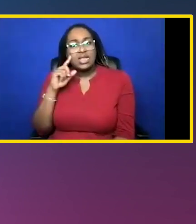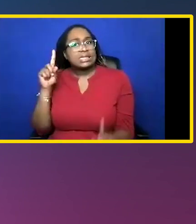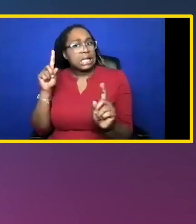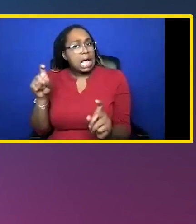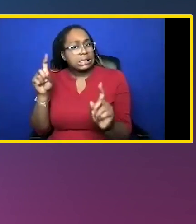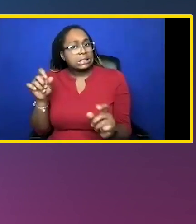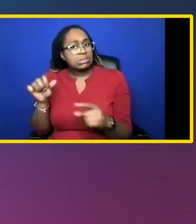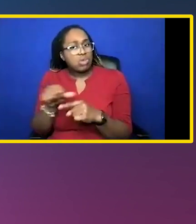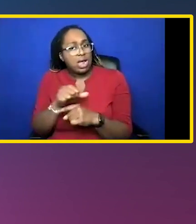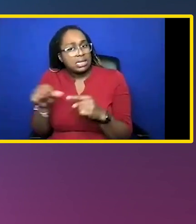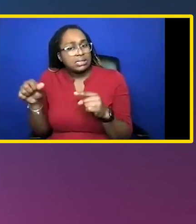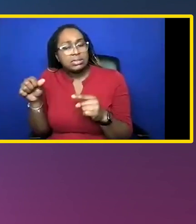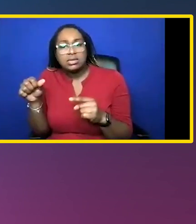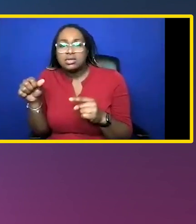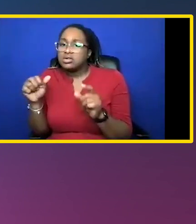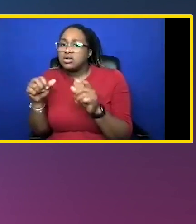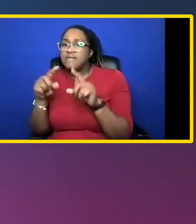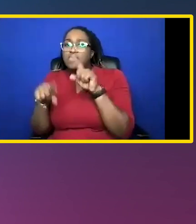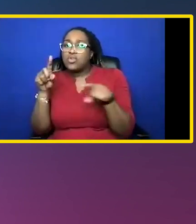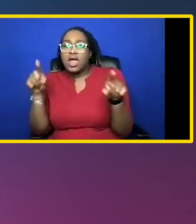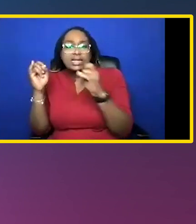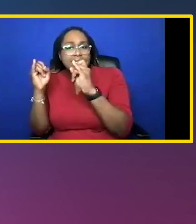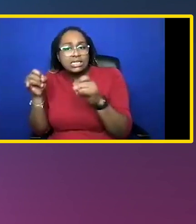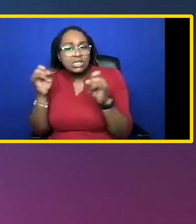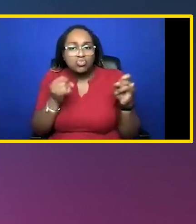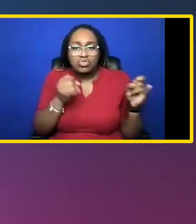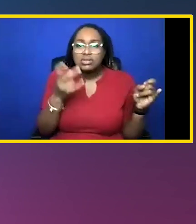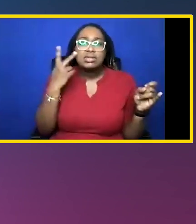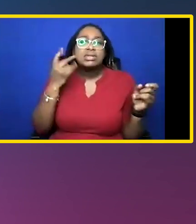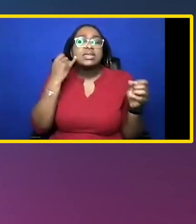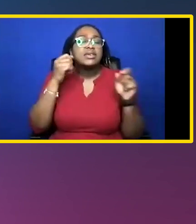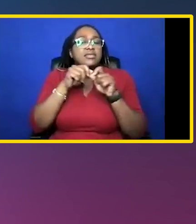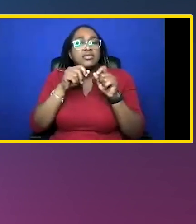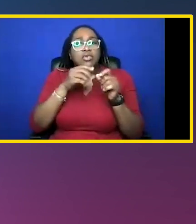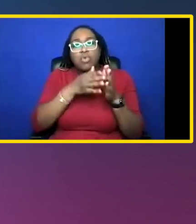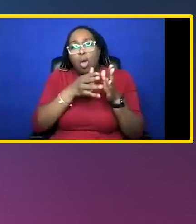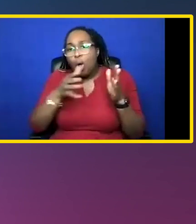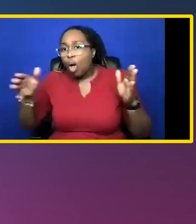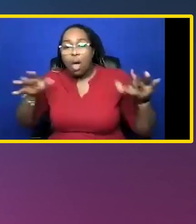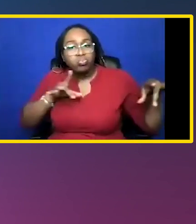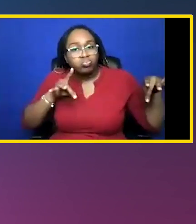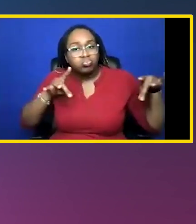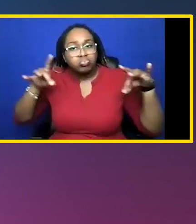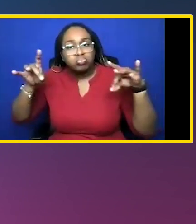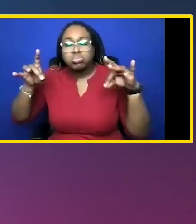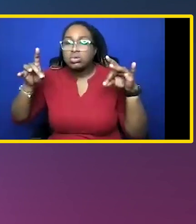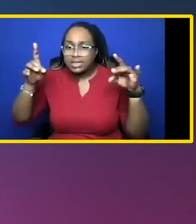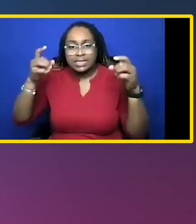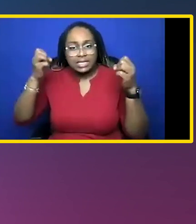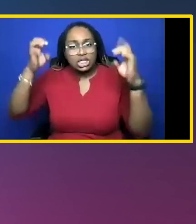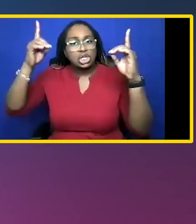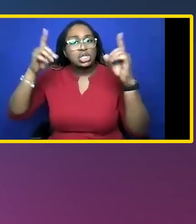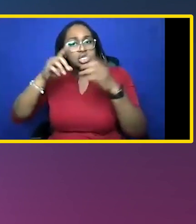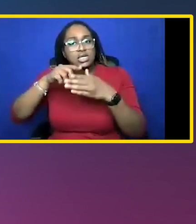it. Let's practice it. Let's test it among a variety of individuals and see if across time they gain the educational outcomes it purports